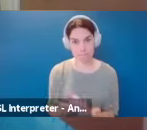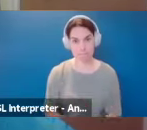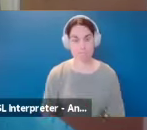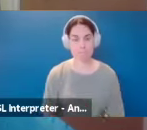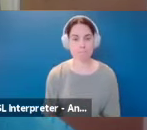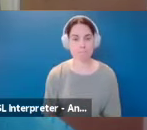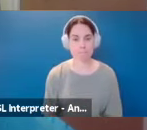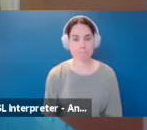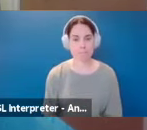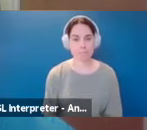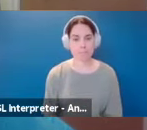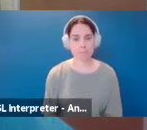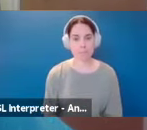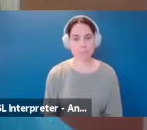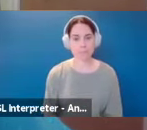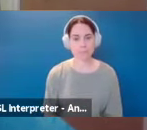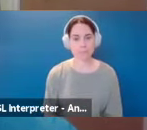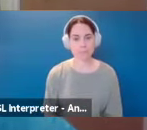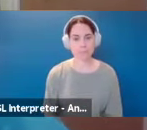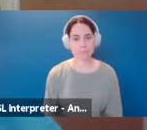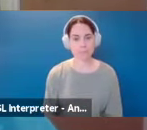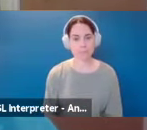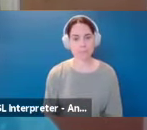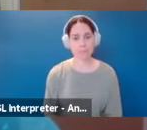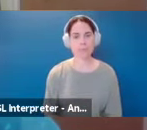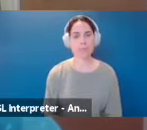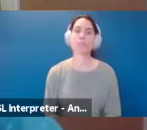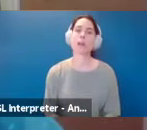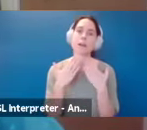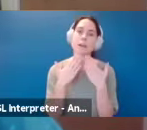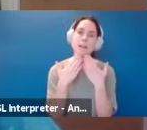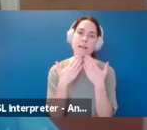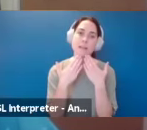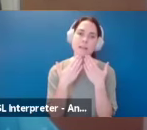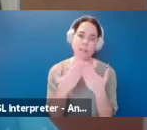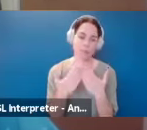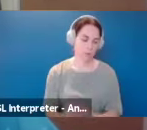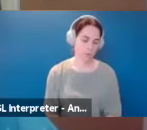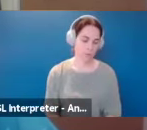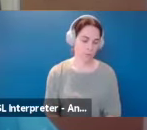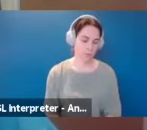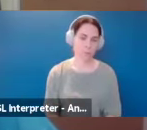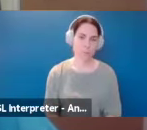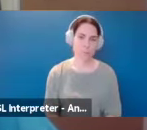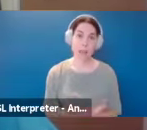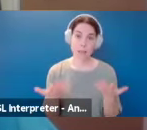So, thank you. We are going to begin